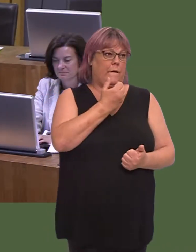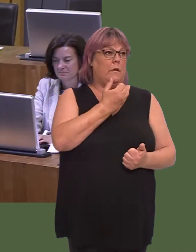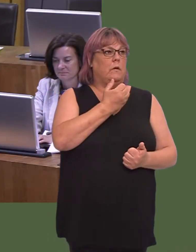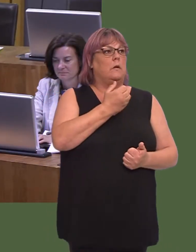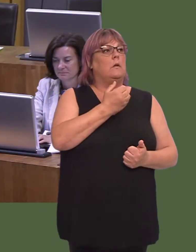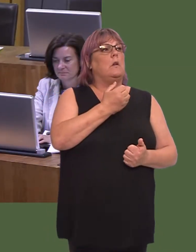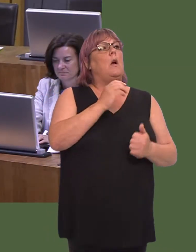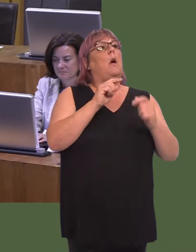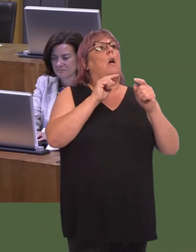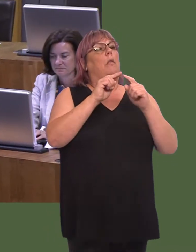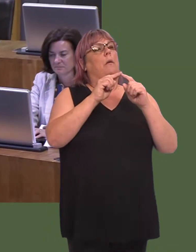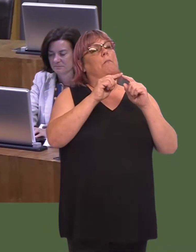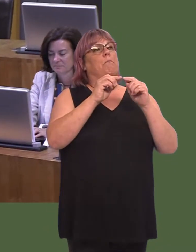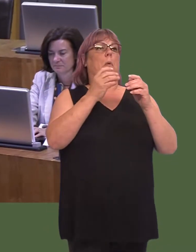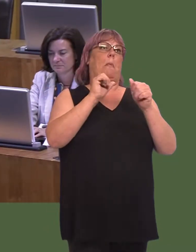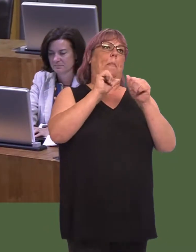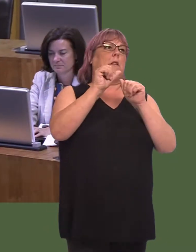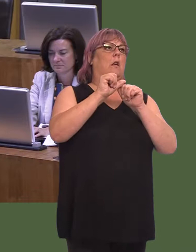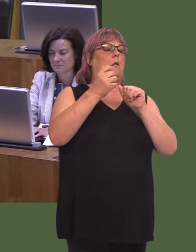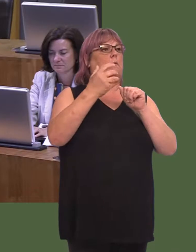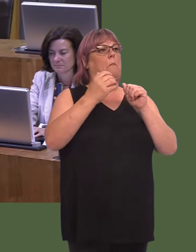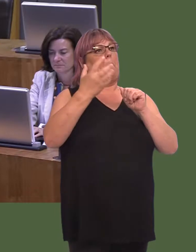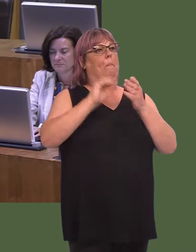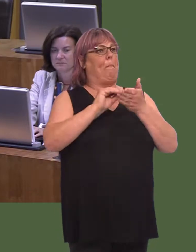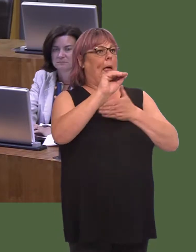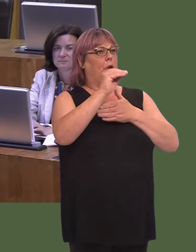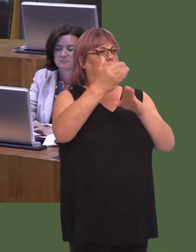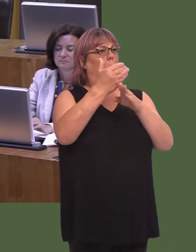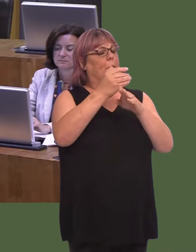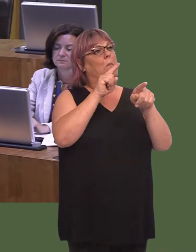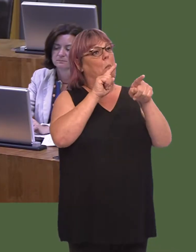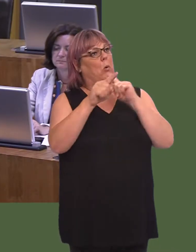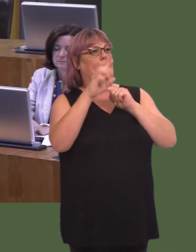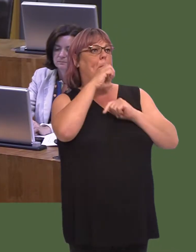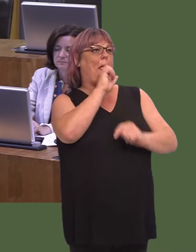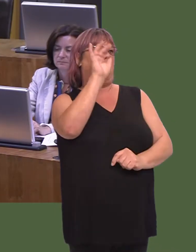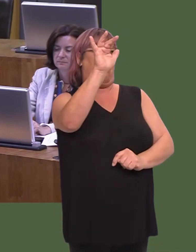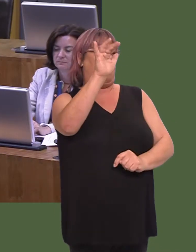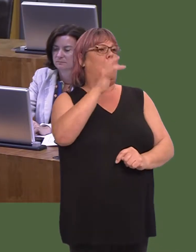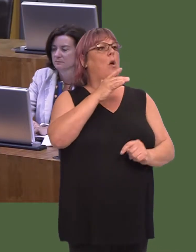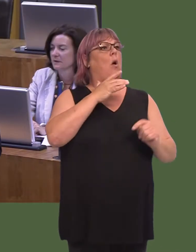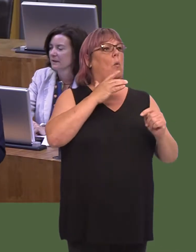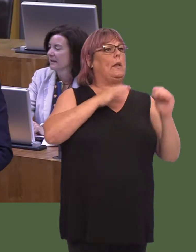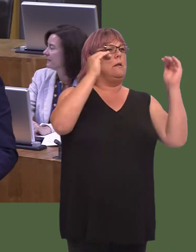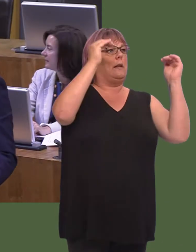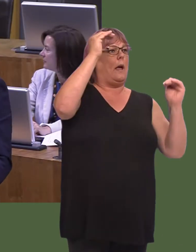the majority of higher paid roles are currently filled by men, and Welsh Government is fully committed to doing everything it can to reduce the pay gap. Women